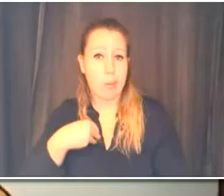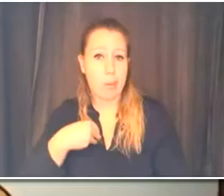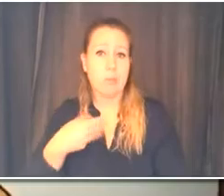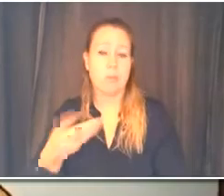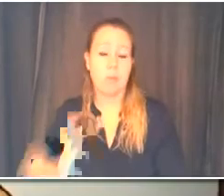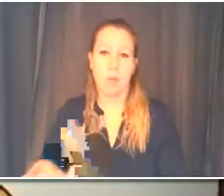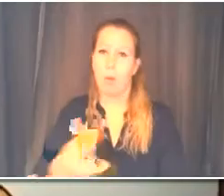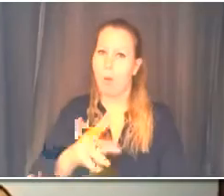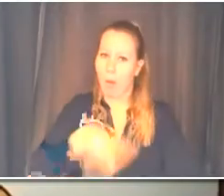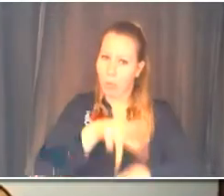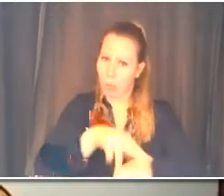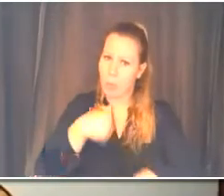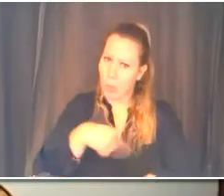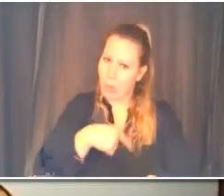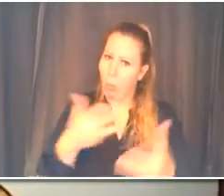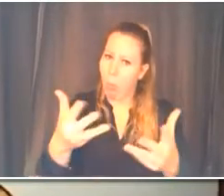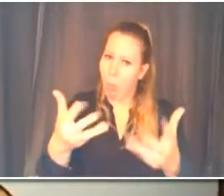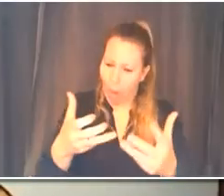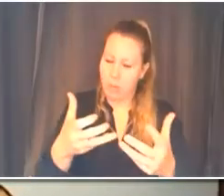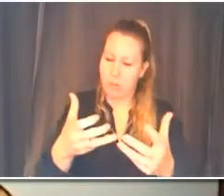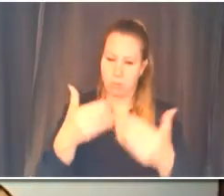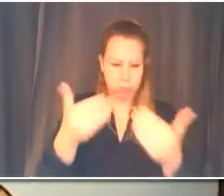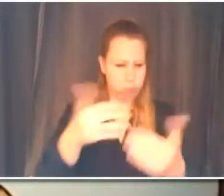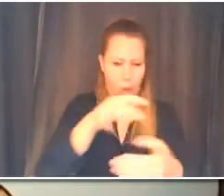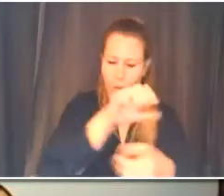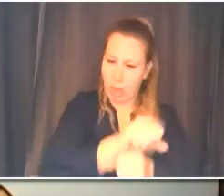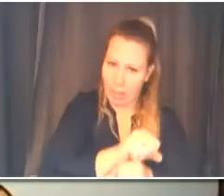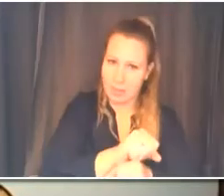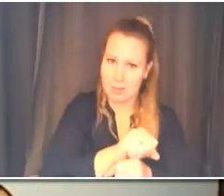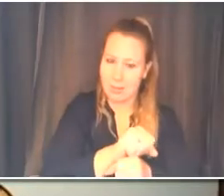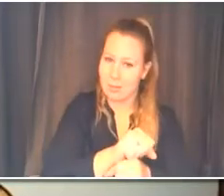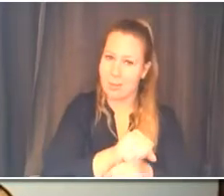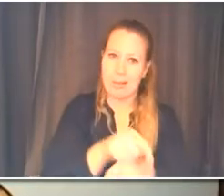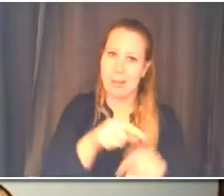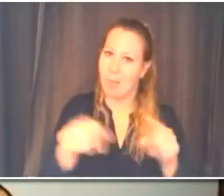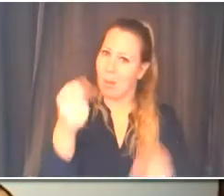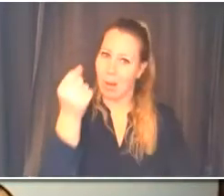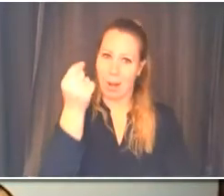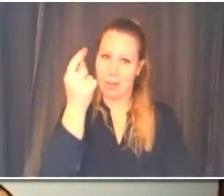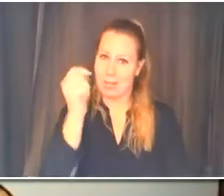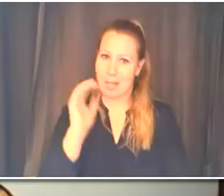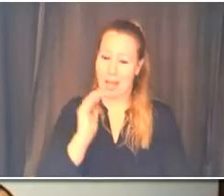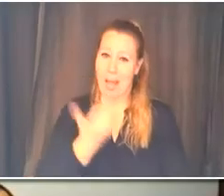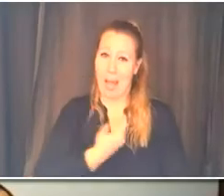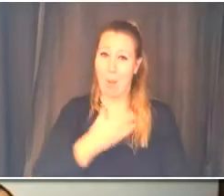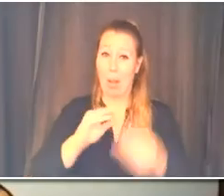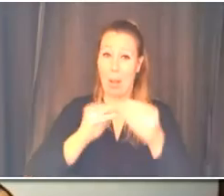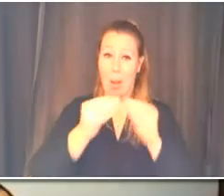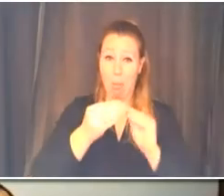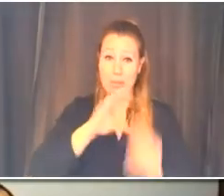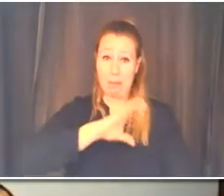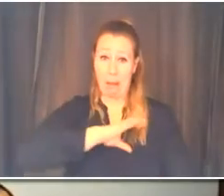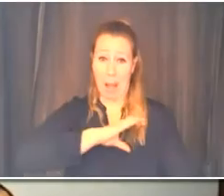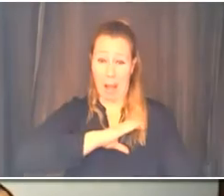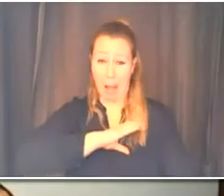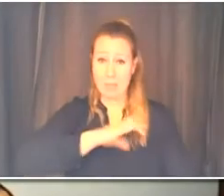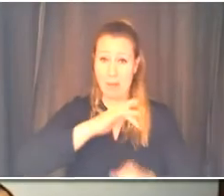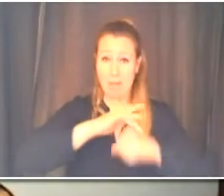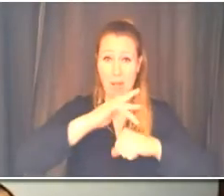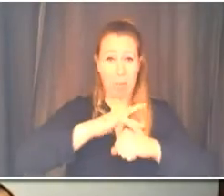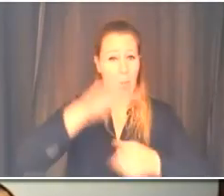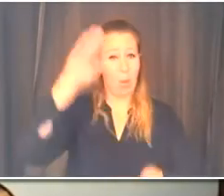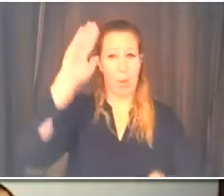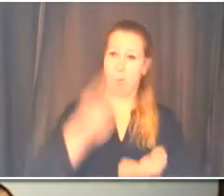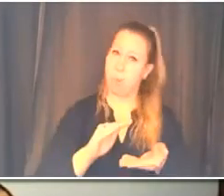dvos out sick that was 18% of my Staffing and now this week I'm I'm happy to say that this week we just got slightly